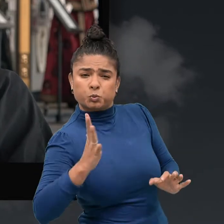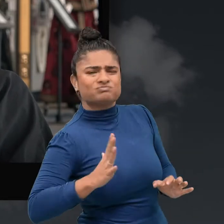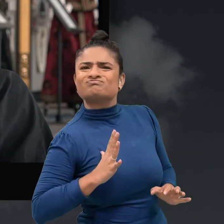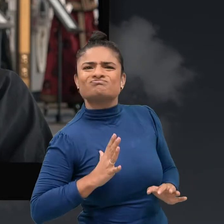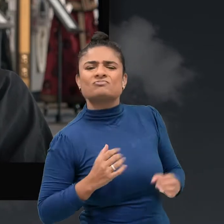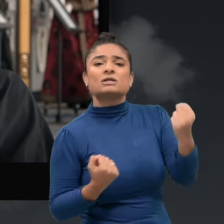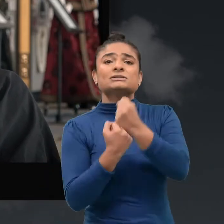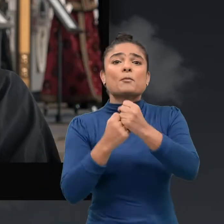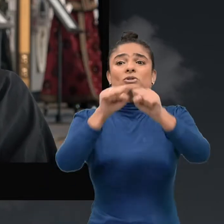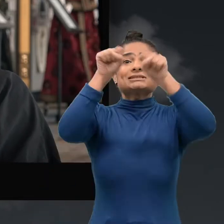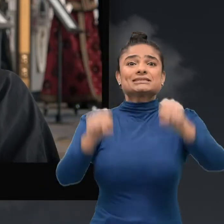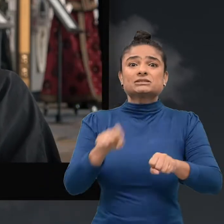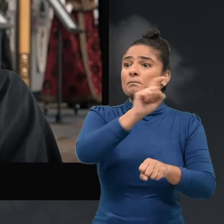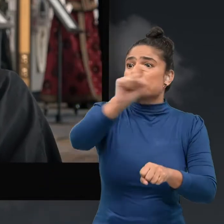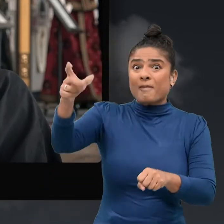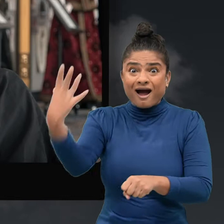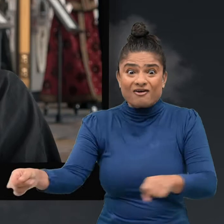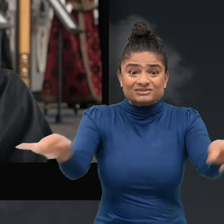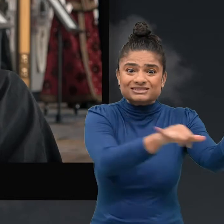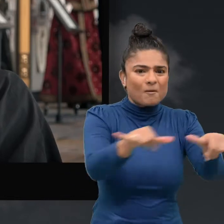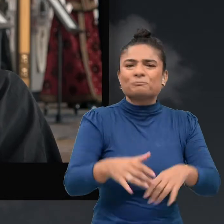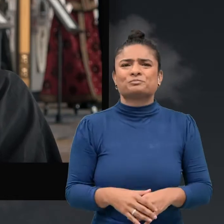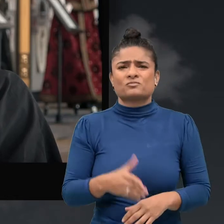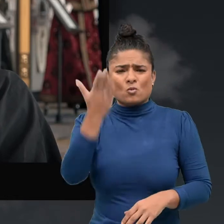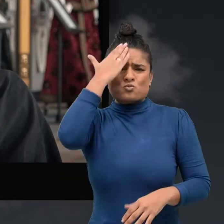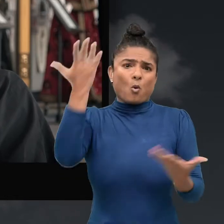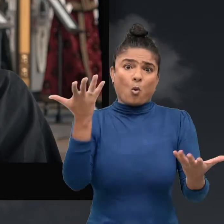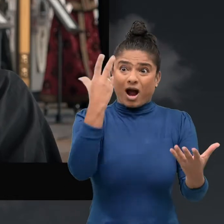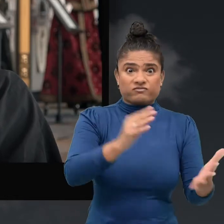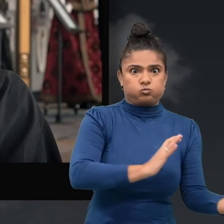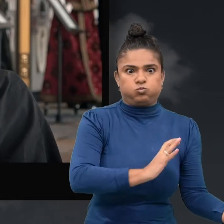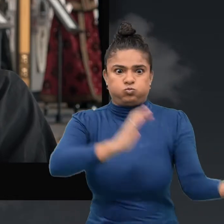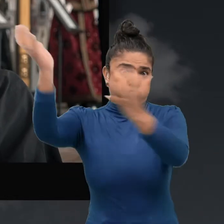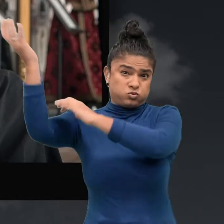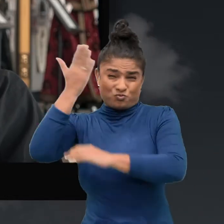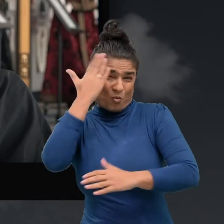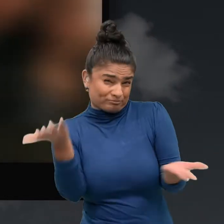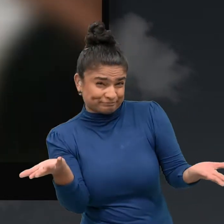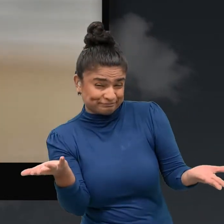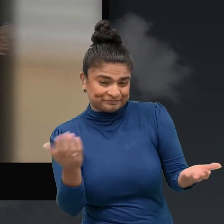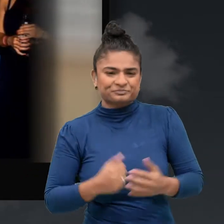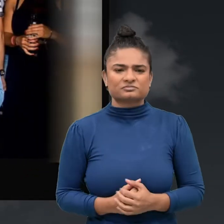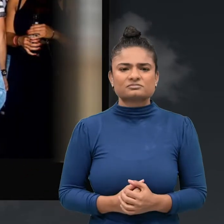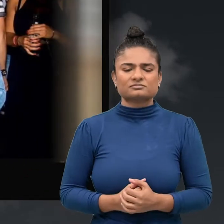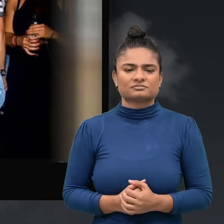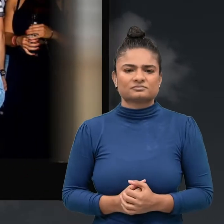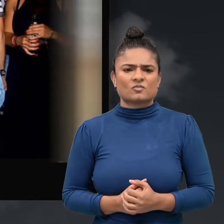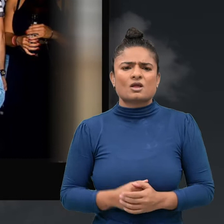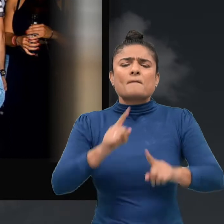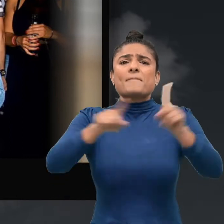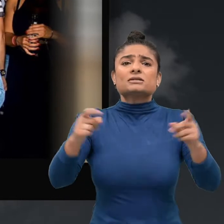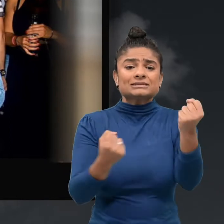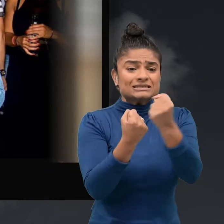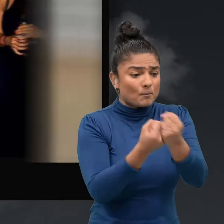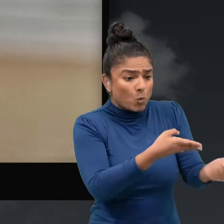strong, you know, support system like myself. And it could have gone completely the other way